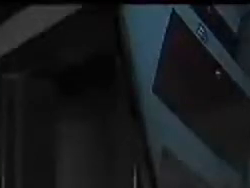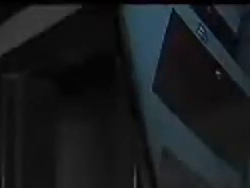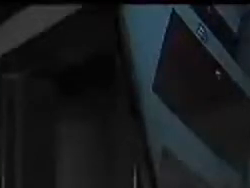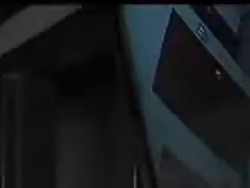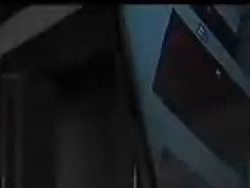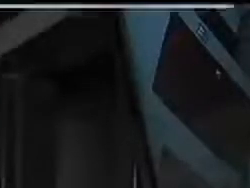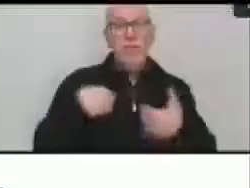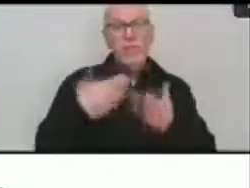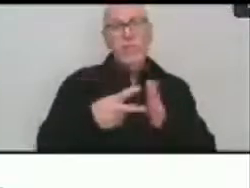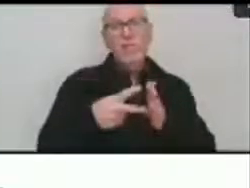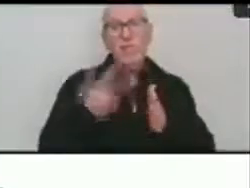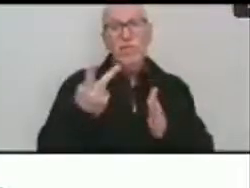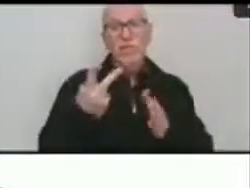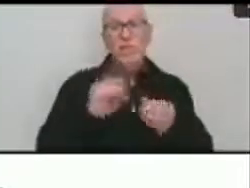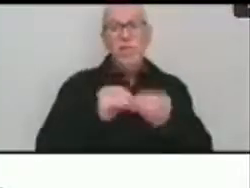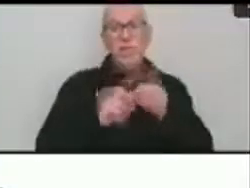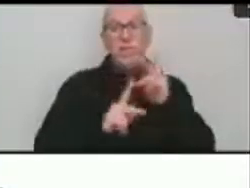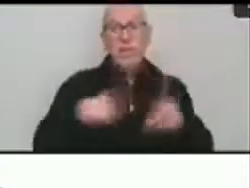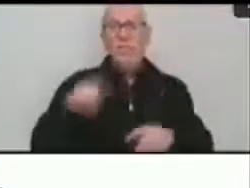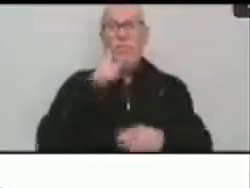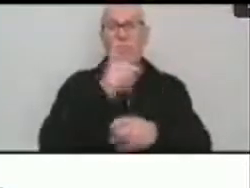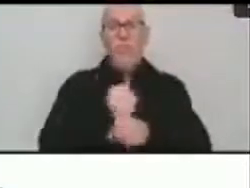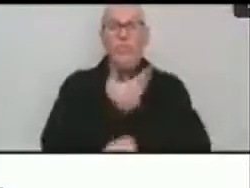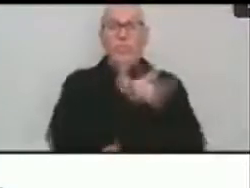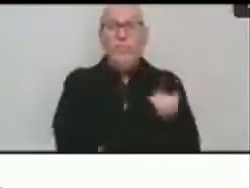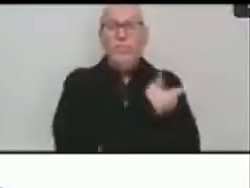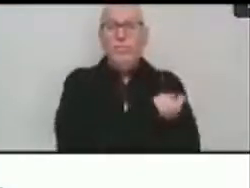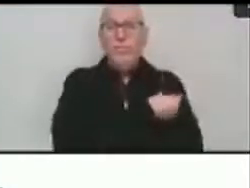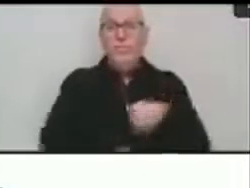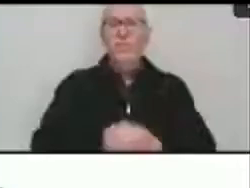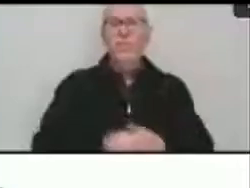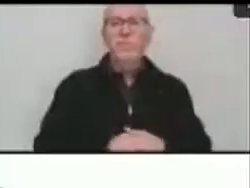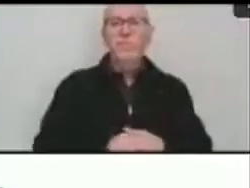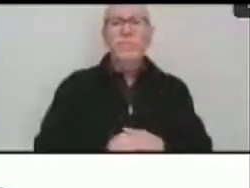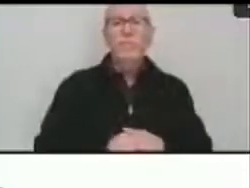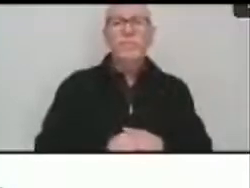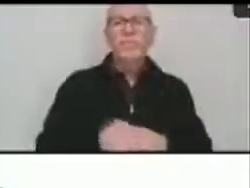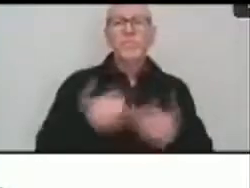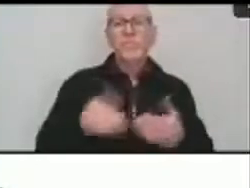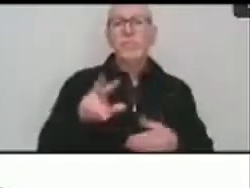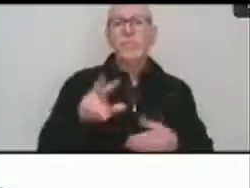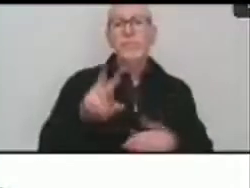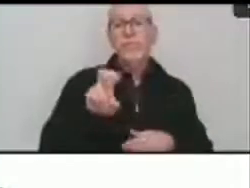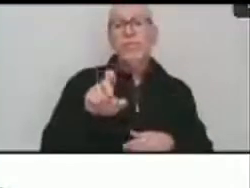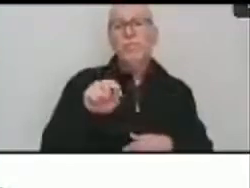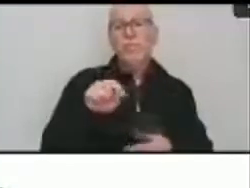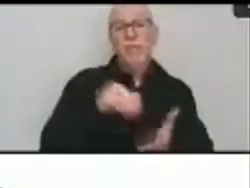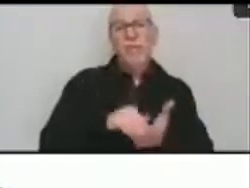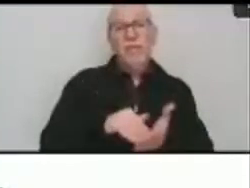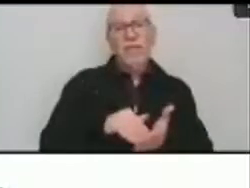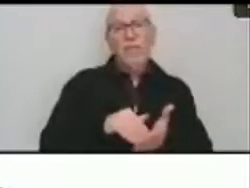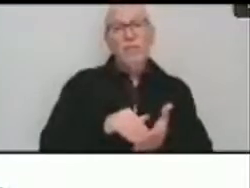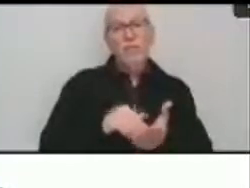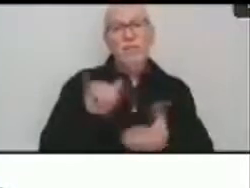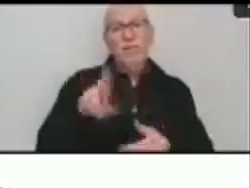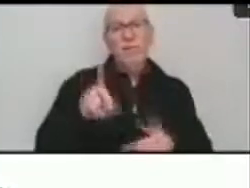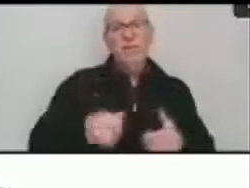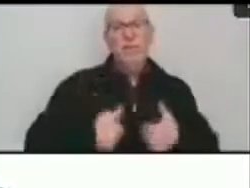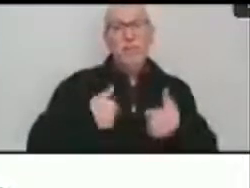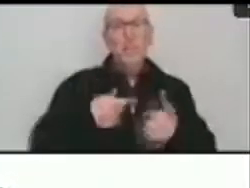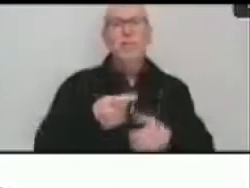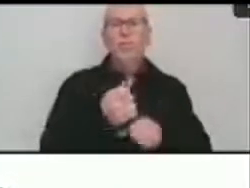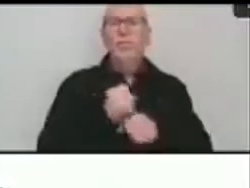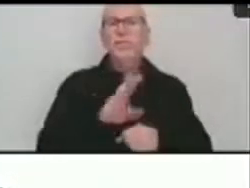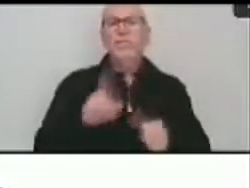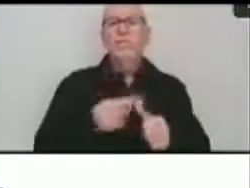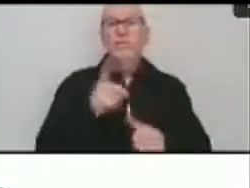doubled. As of Wednesday, nearly 220,000 Indiana residents have received their first dose of the vaccine. The